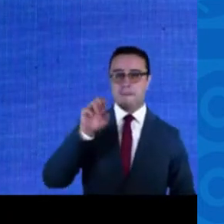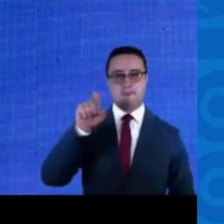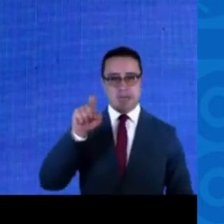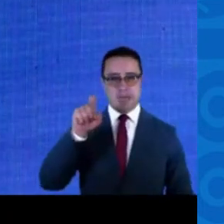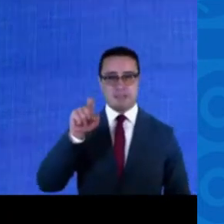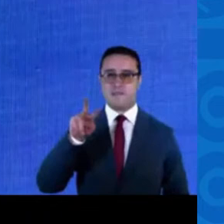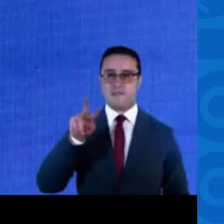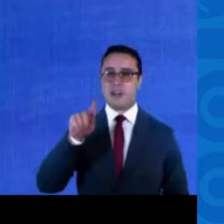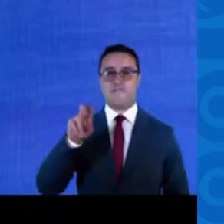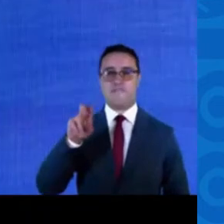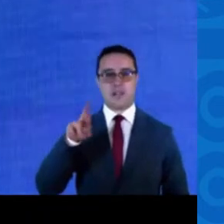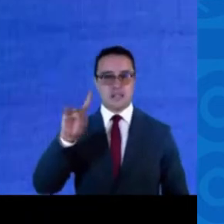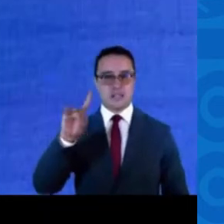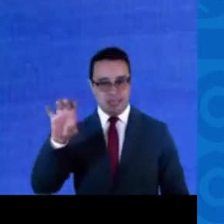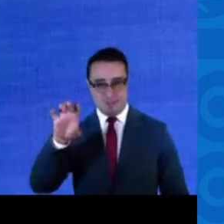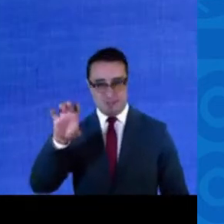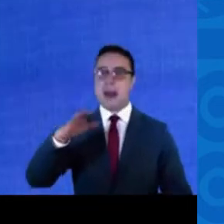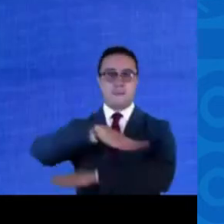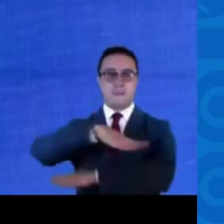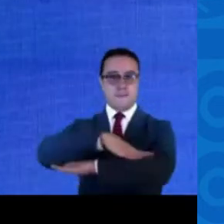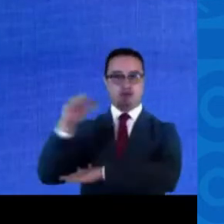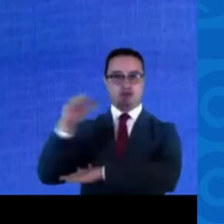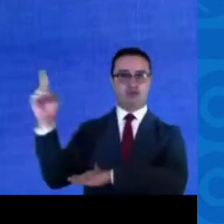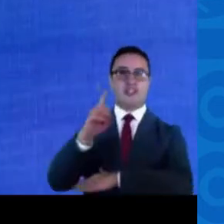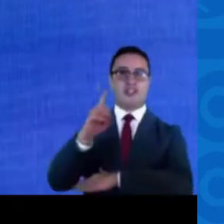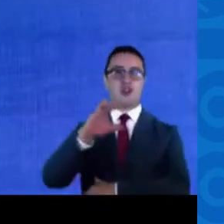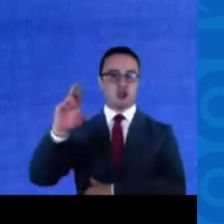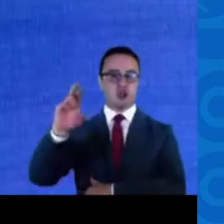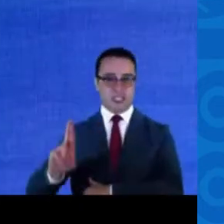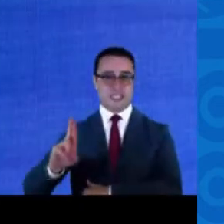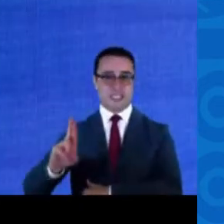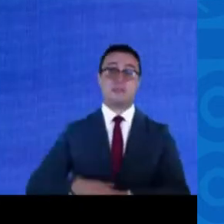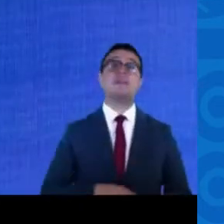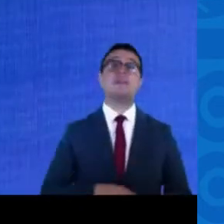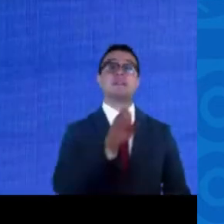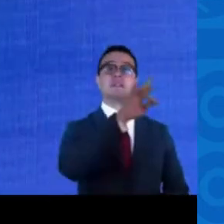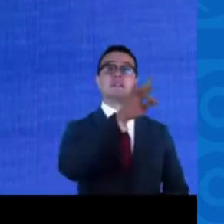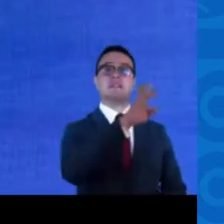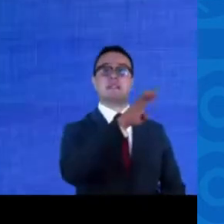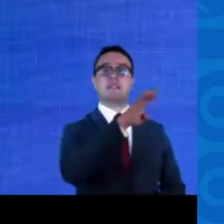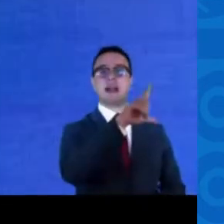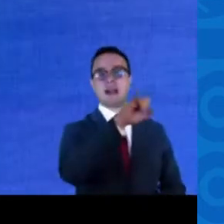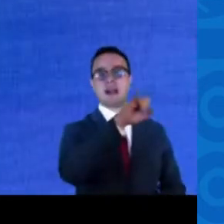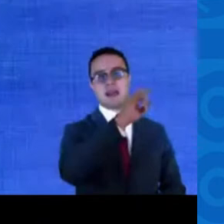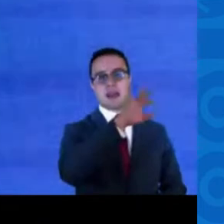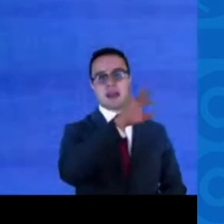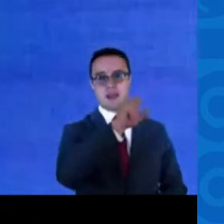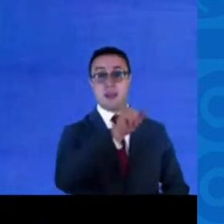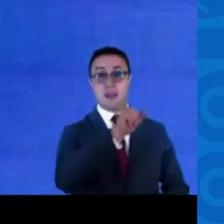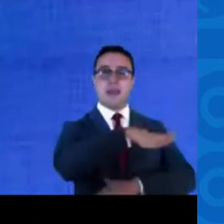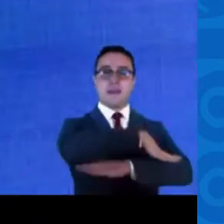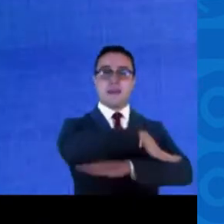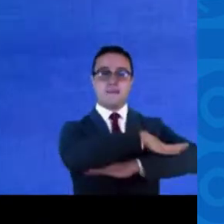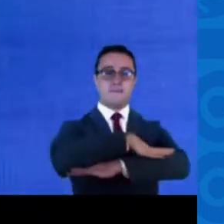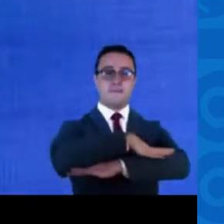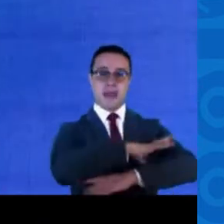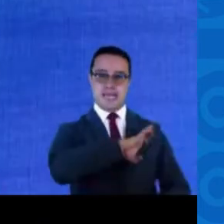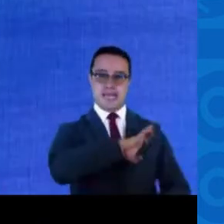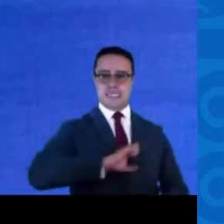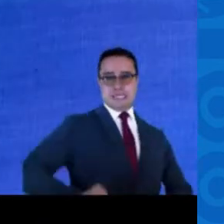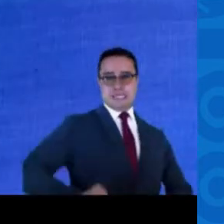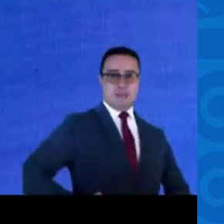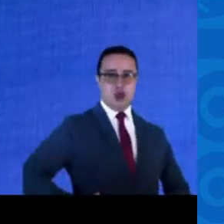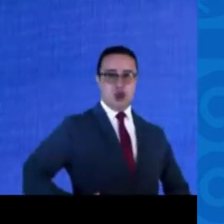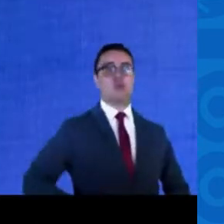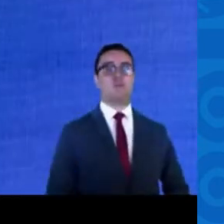Max Valverde Soto, ambassador of Costa Rica, Mrs. Sandra Alejandra Morales, ambassador of the